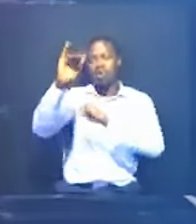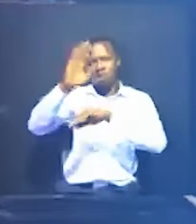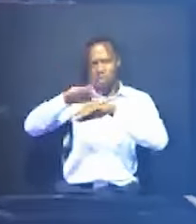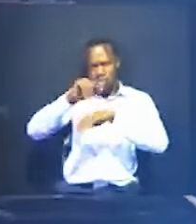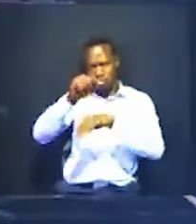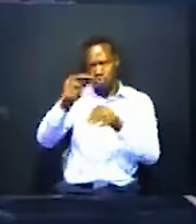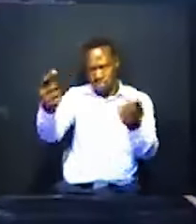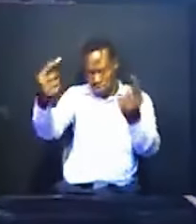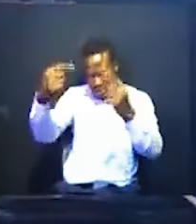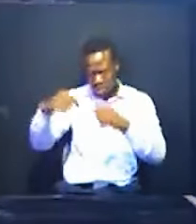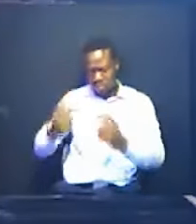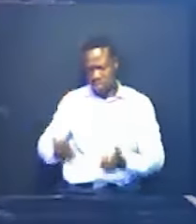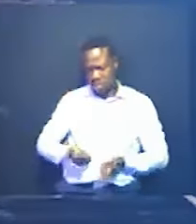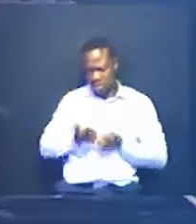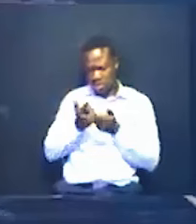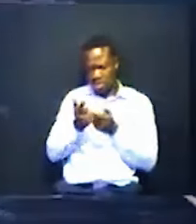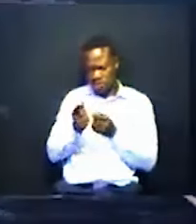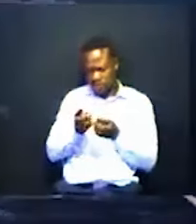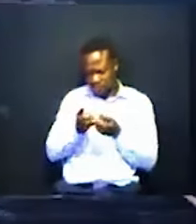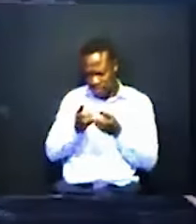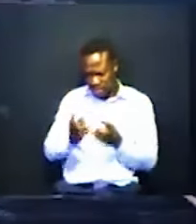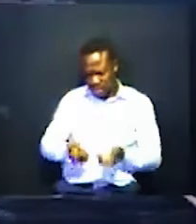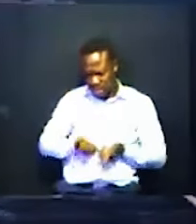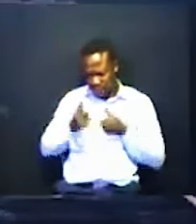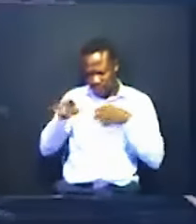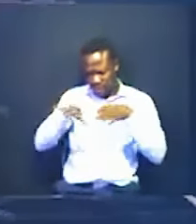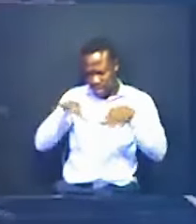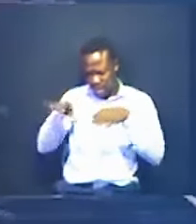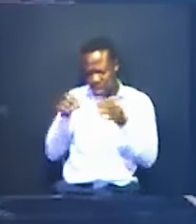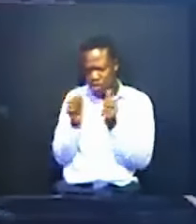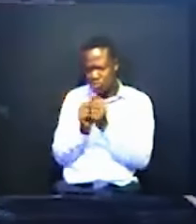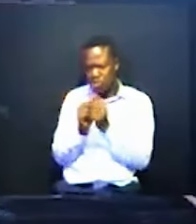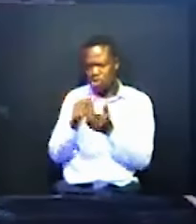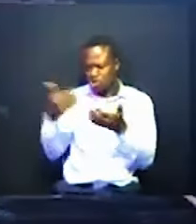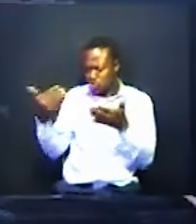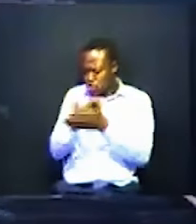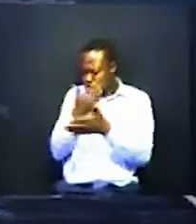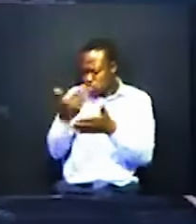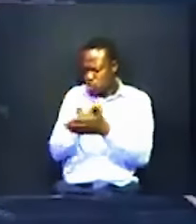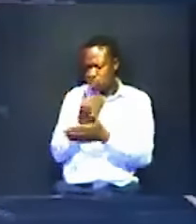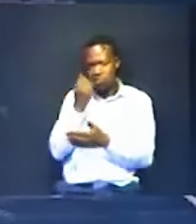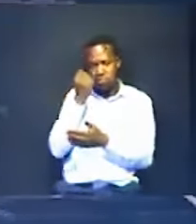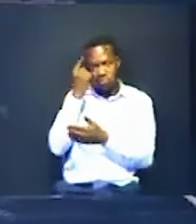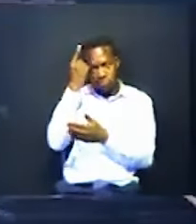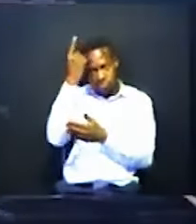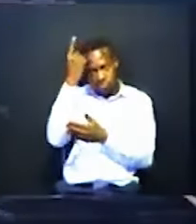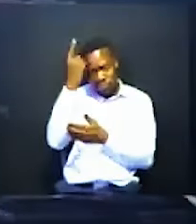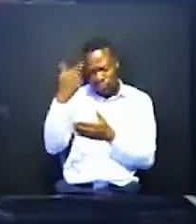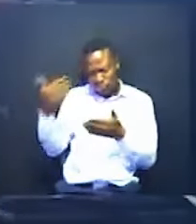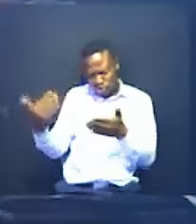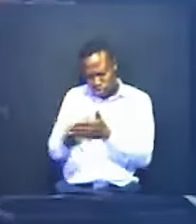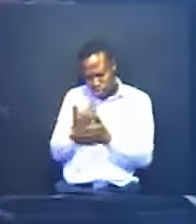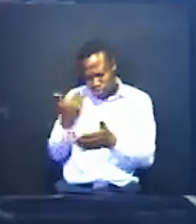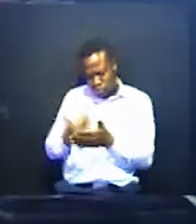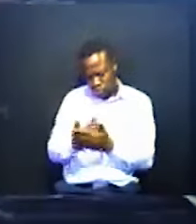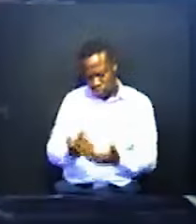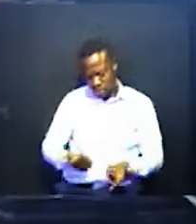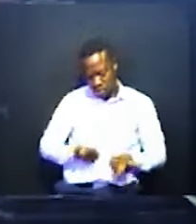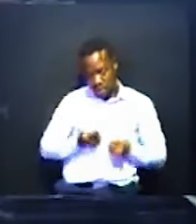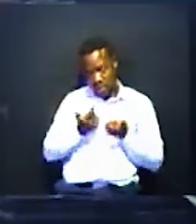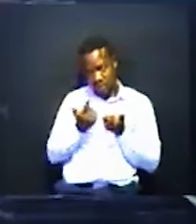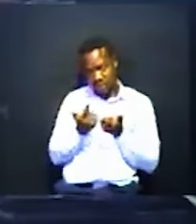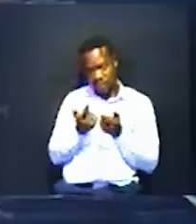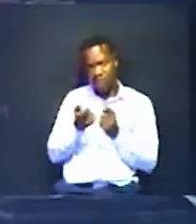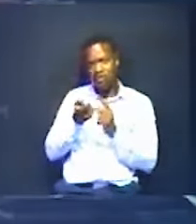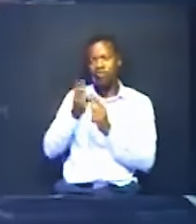yen se yemma mebo bra bi. With fresh understanding. Ah, yenam so enya ntiasie so. Fresh life. En kwafofro